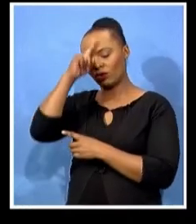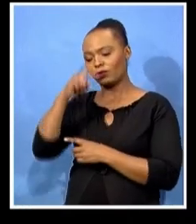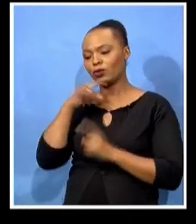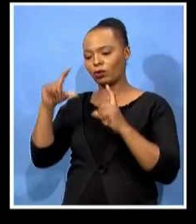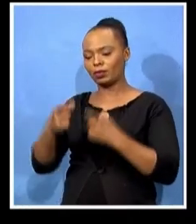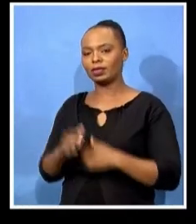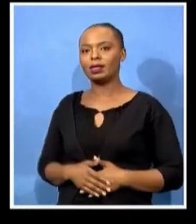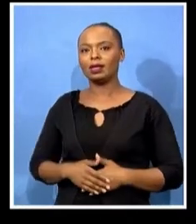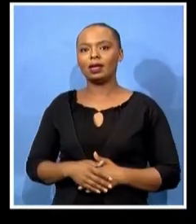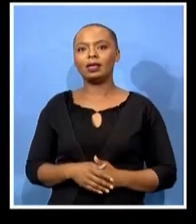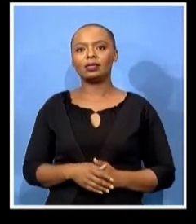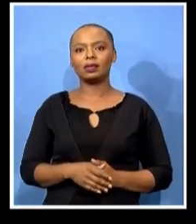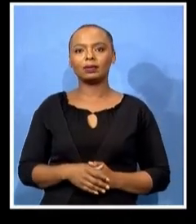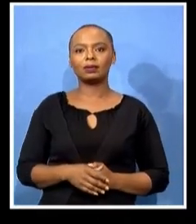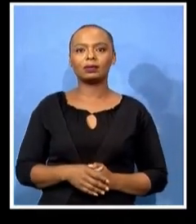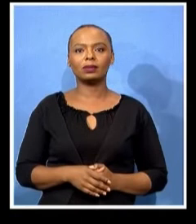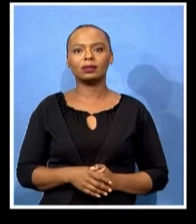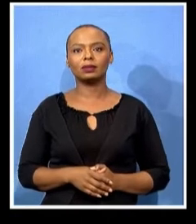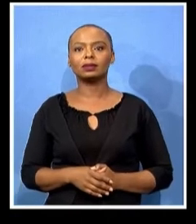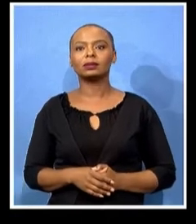First,